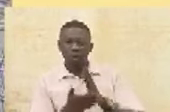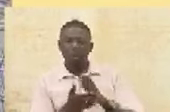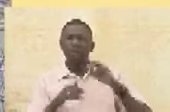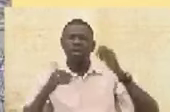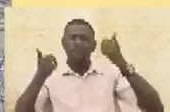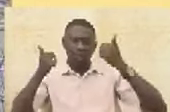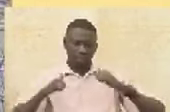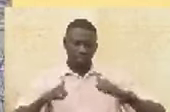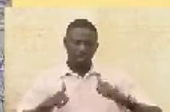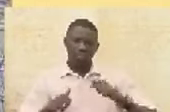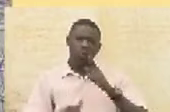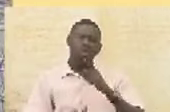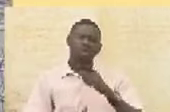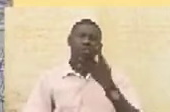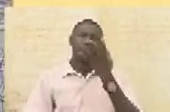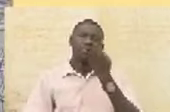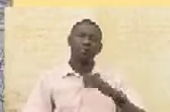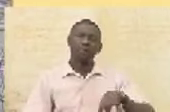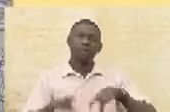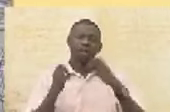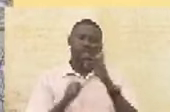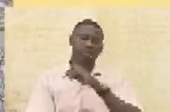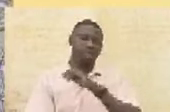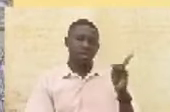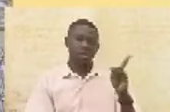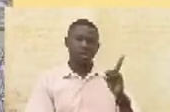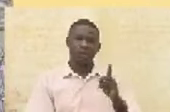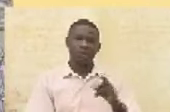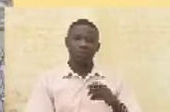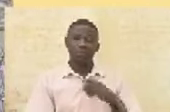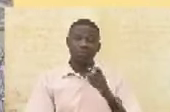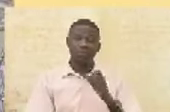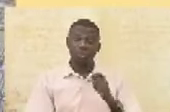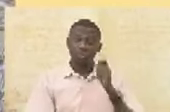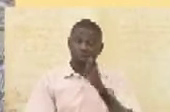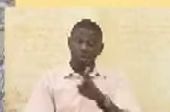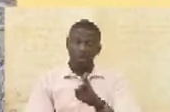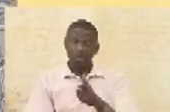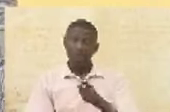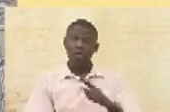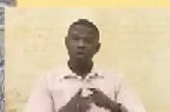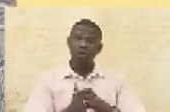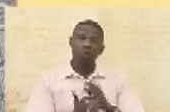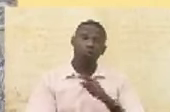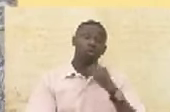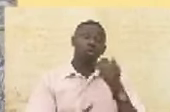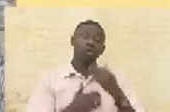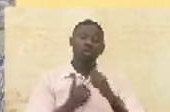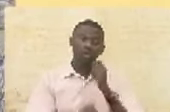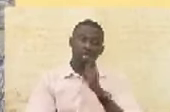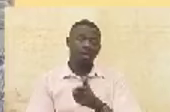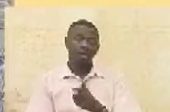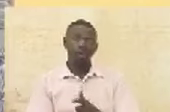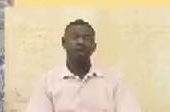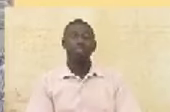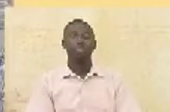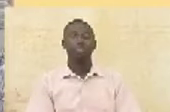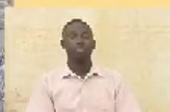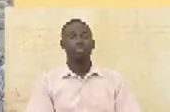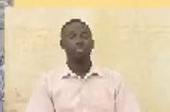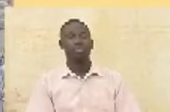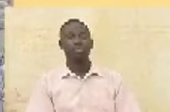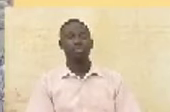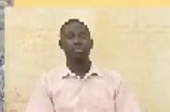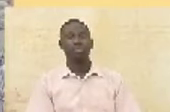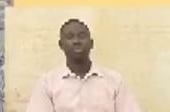happened with the $50,000? Was it paid or wasn't it paid? Ako dalis wil tanlu lo ni yemem fo